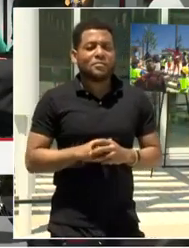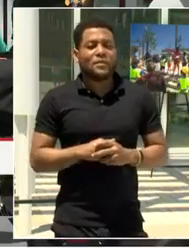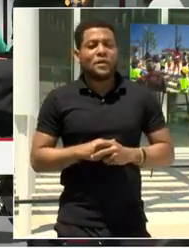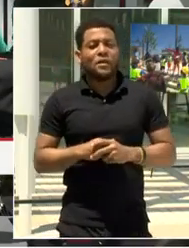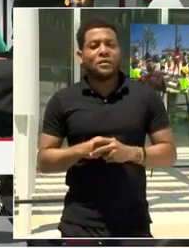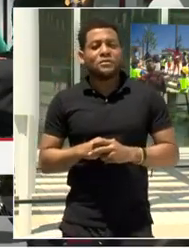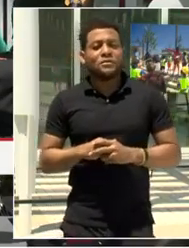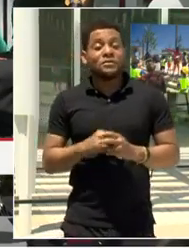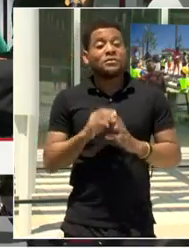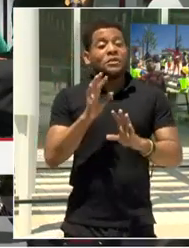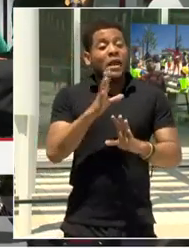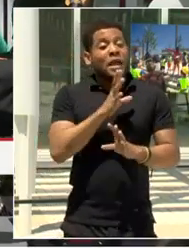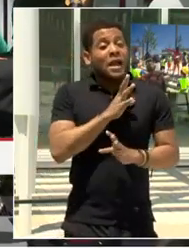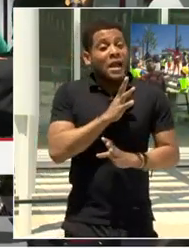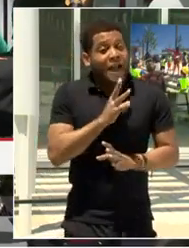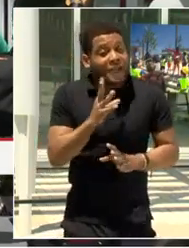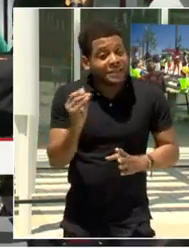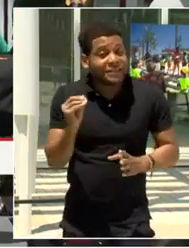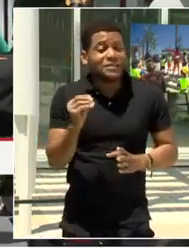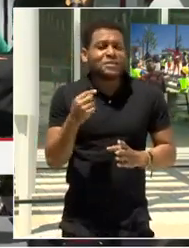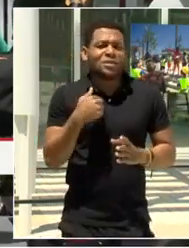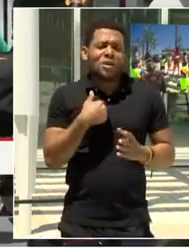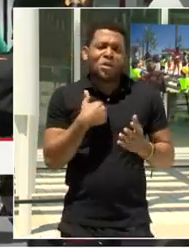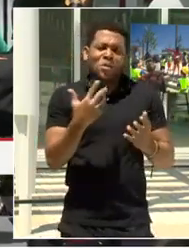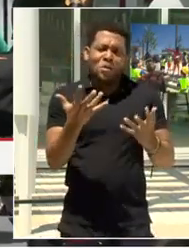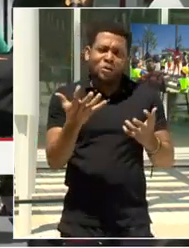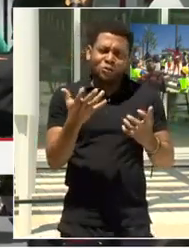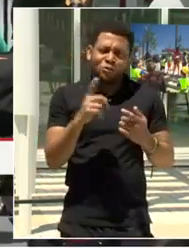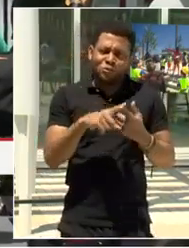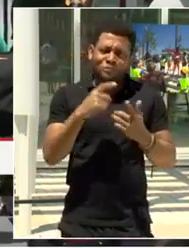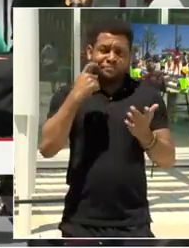And I want to give a big shout out. The